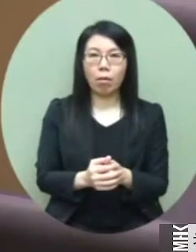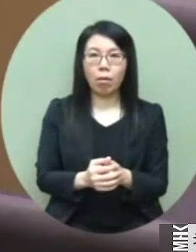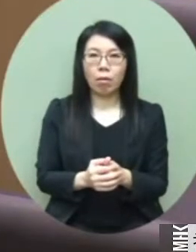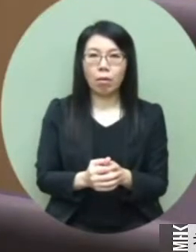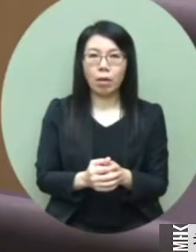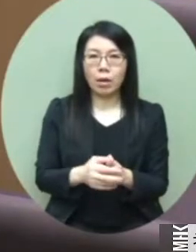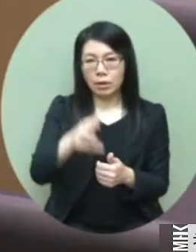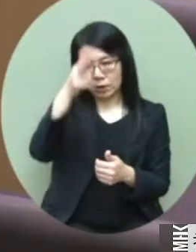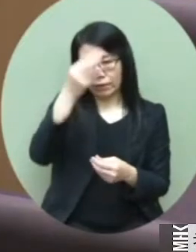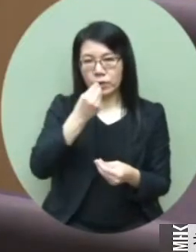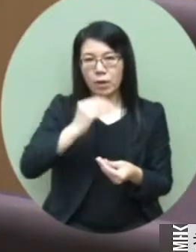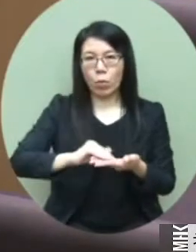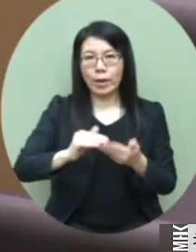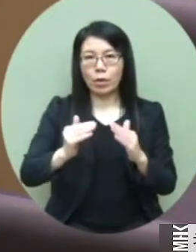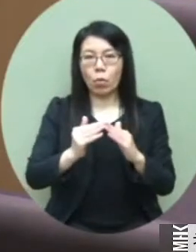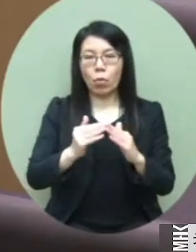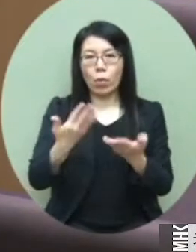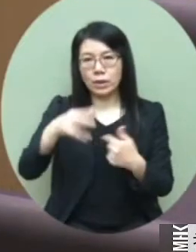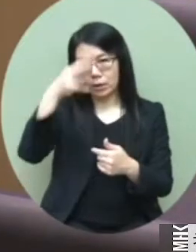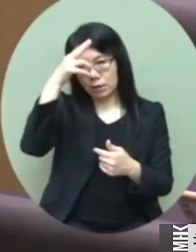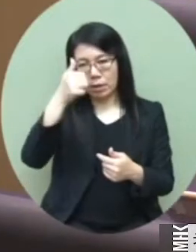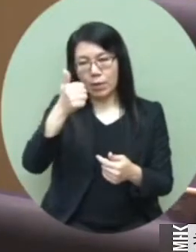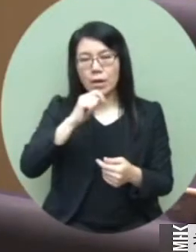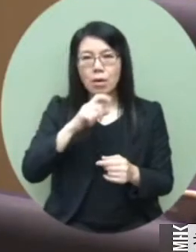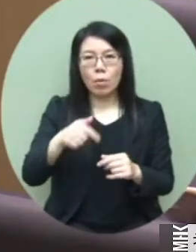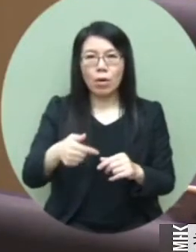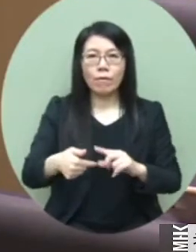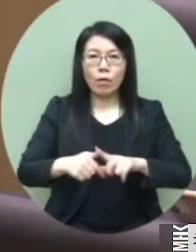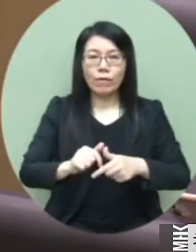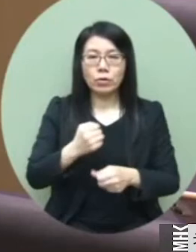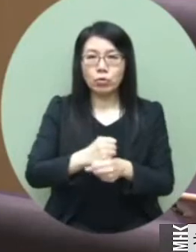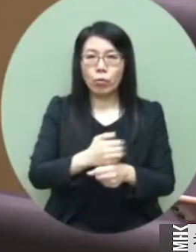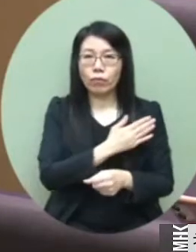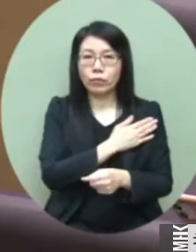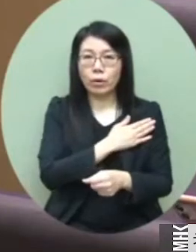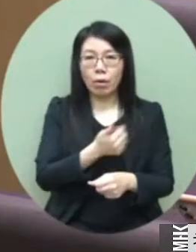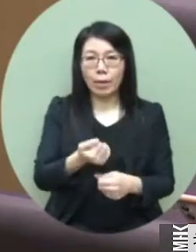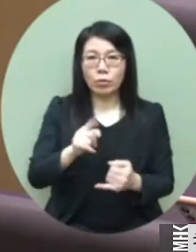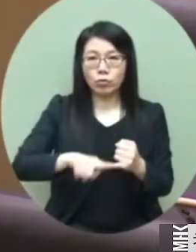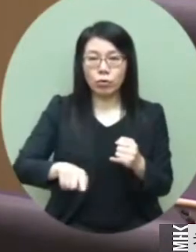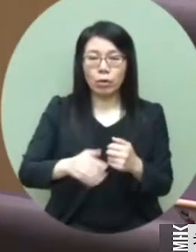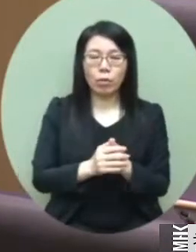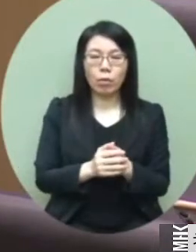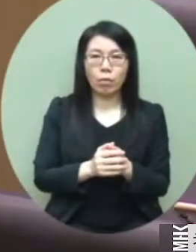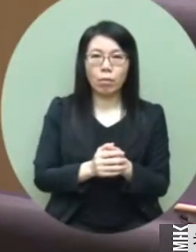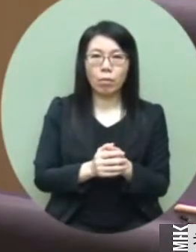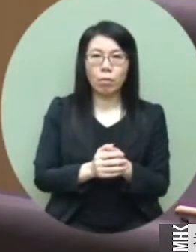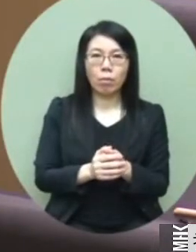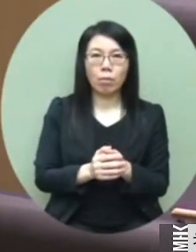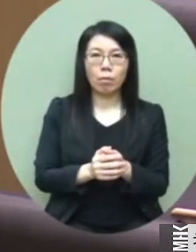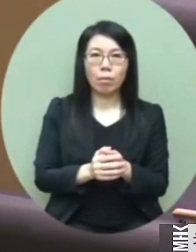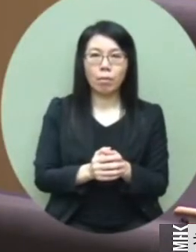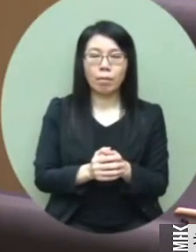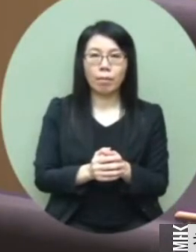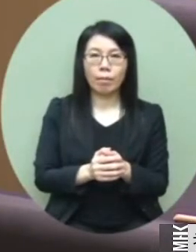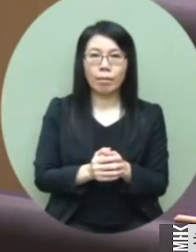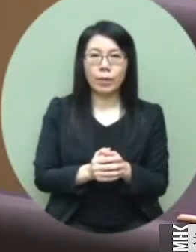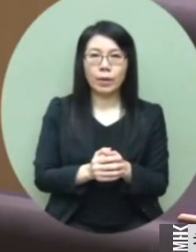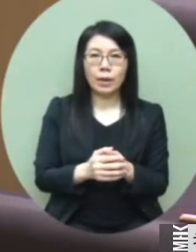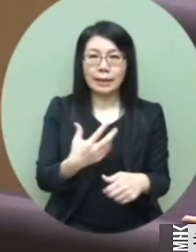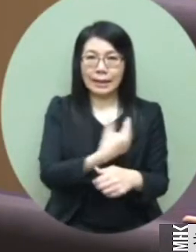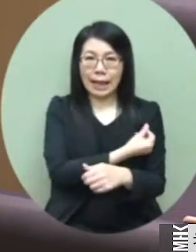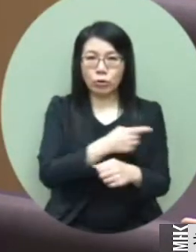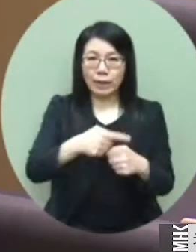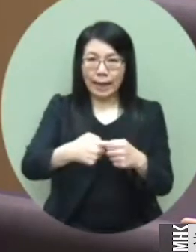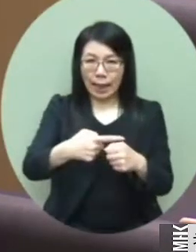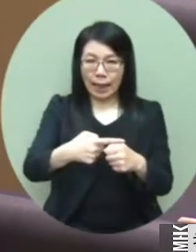Chief Executive? The last question is, for those who has taken their first jab but infected